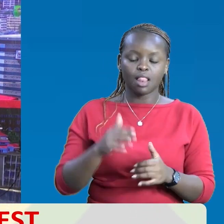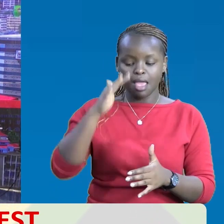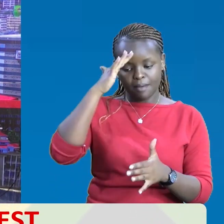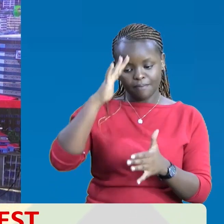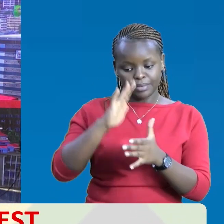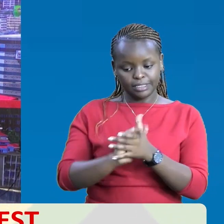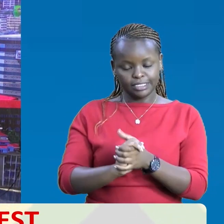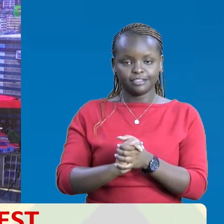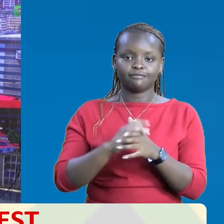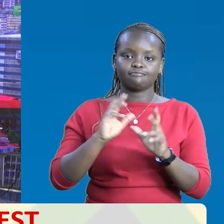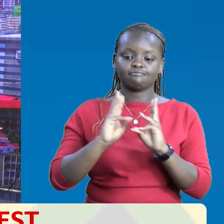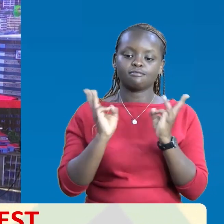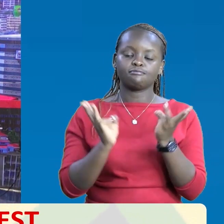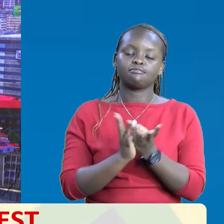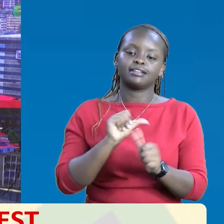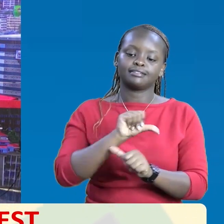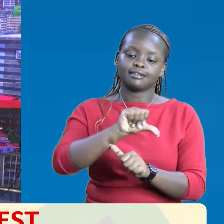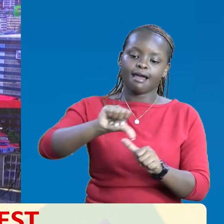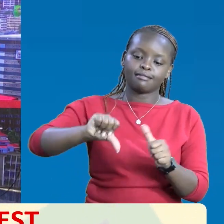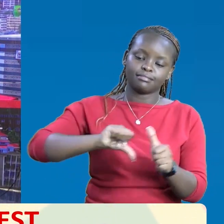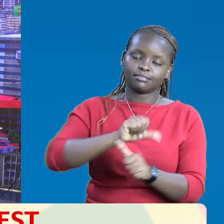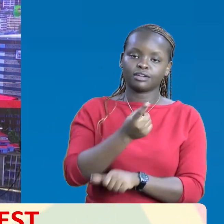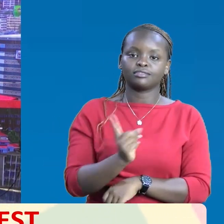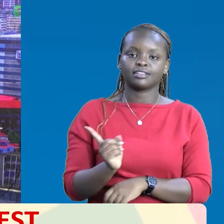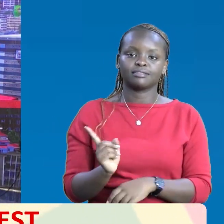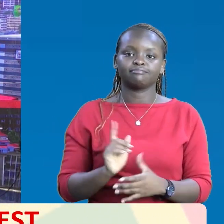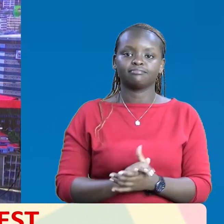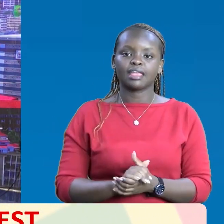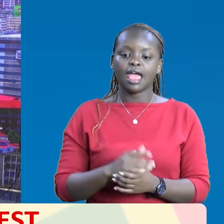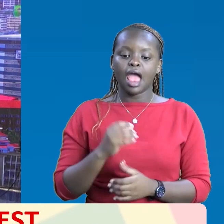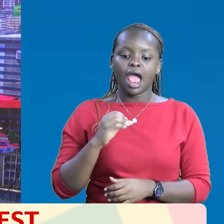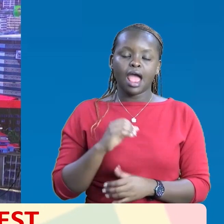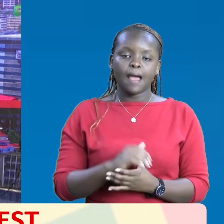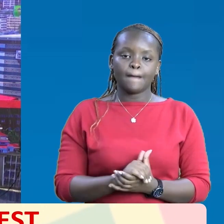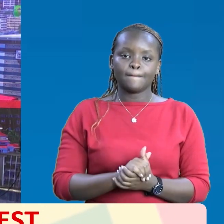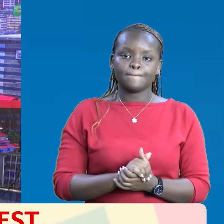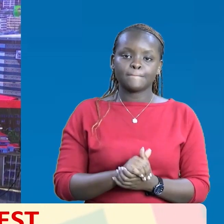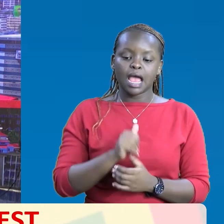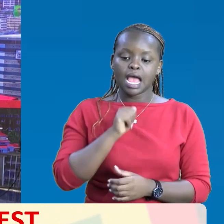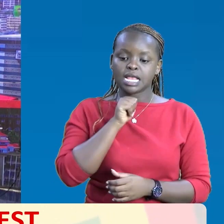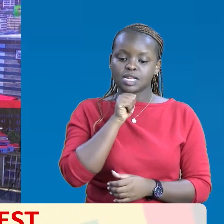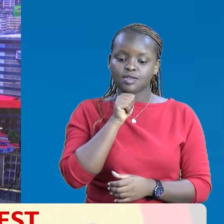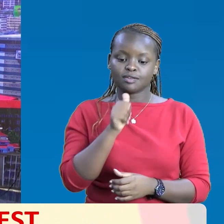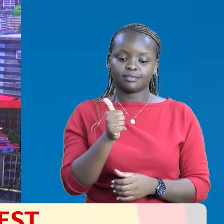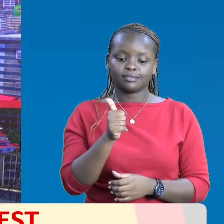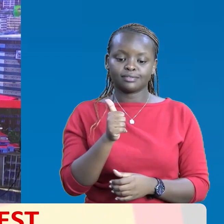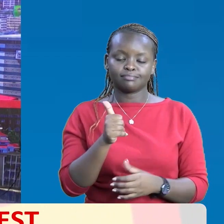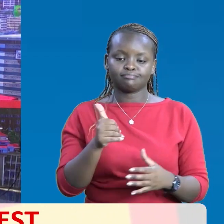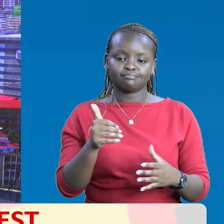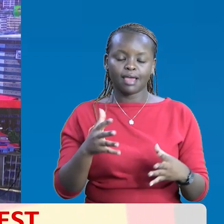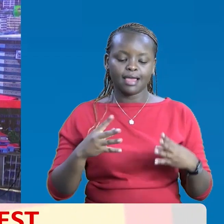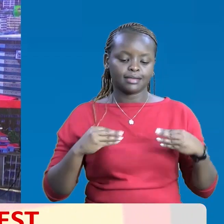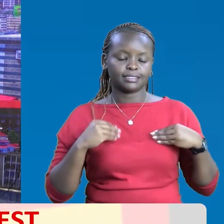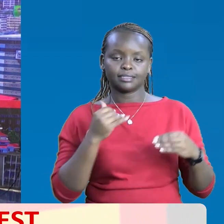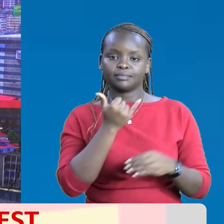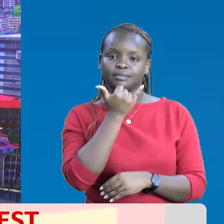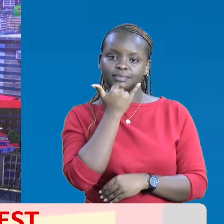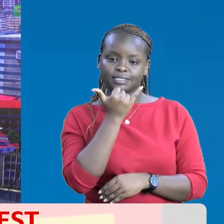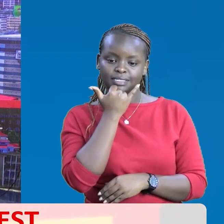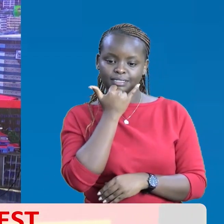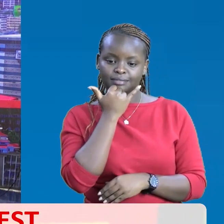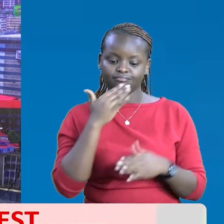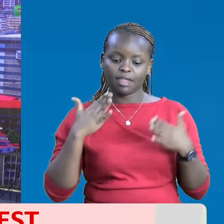revolves around them. They tend to overreact. They don't admit to mistakes. They are people